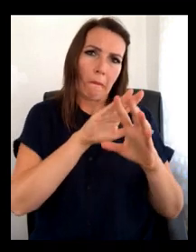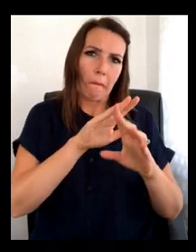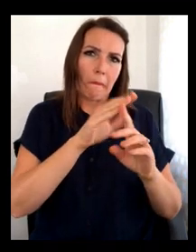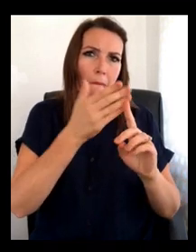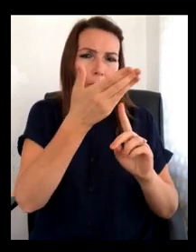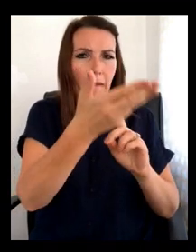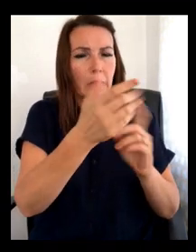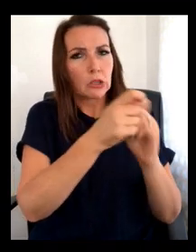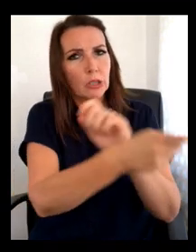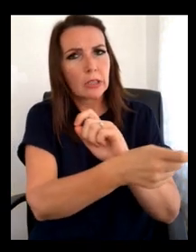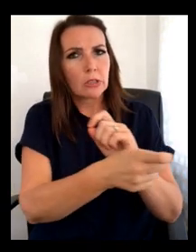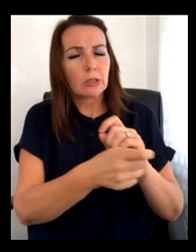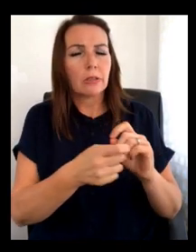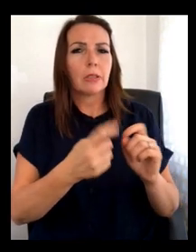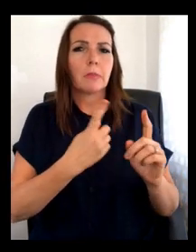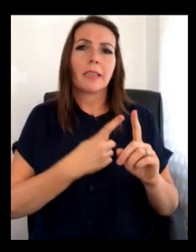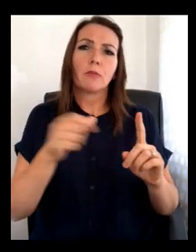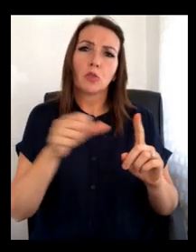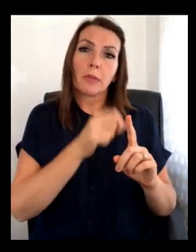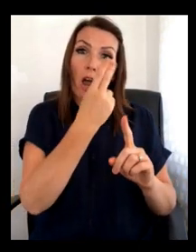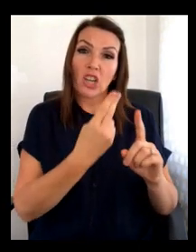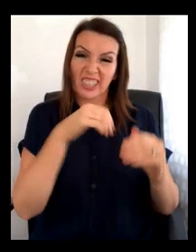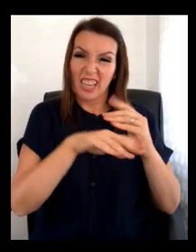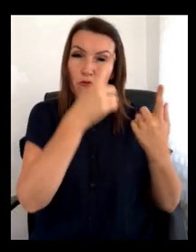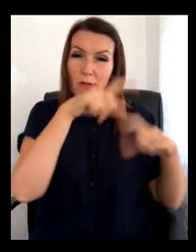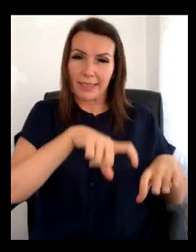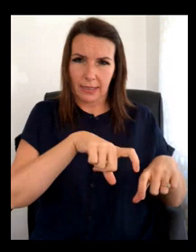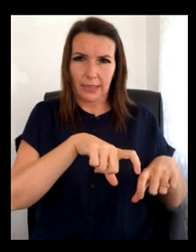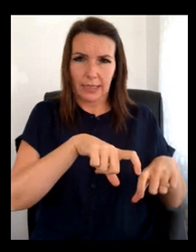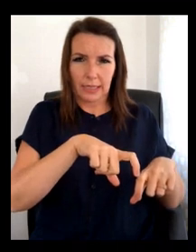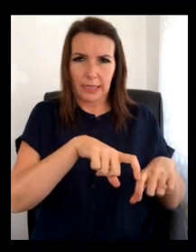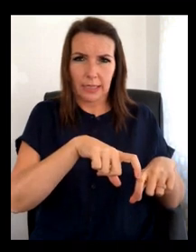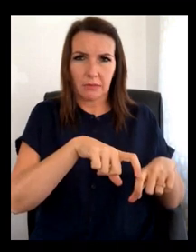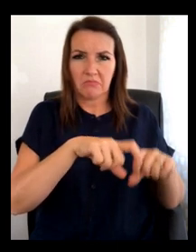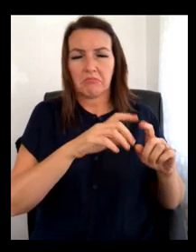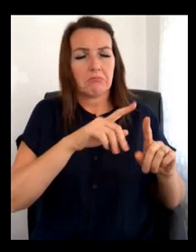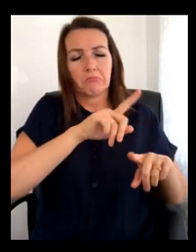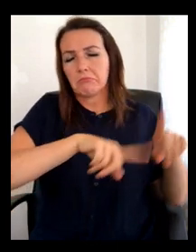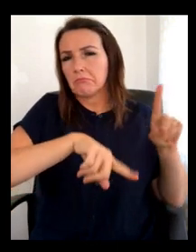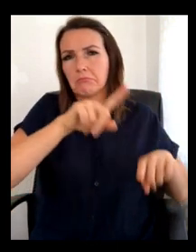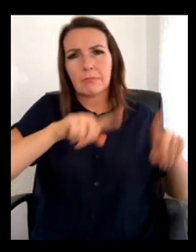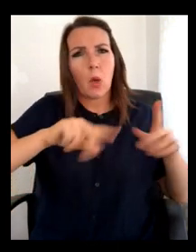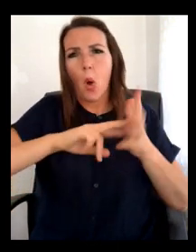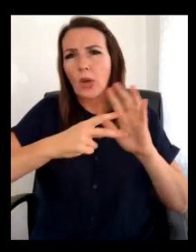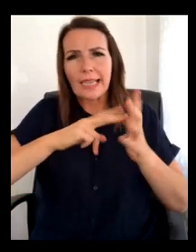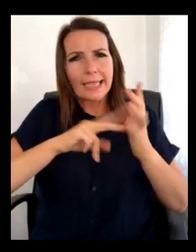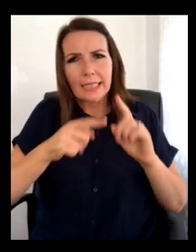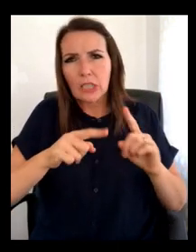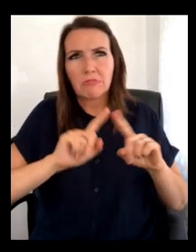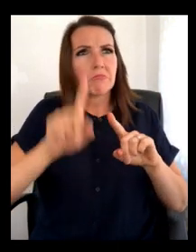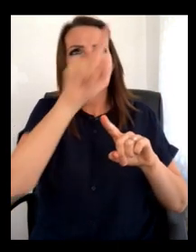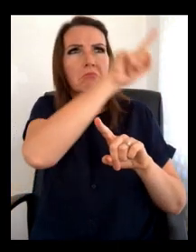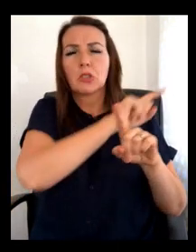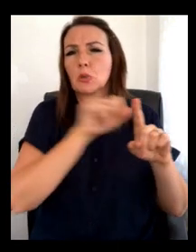advocating for is to have artists in residence inside of all kinds of organizations, places, spaces in society